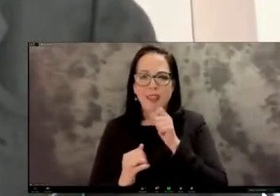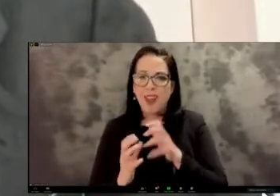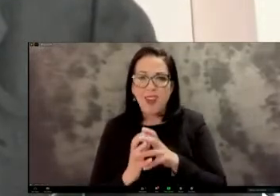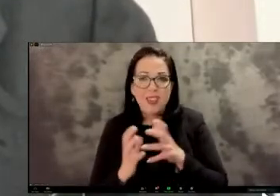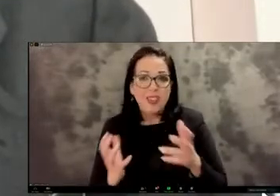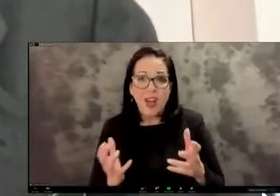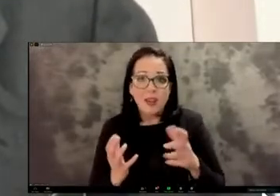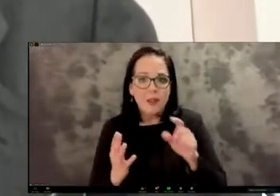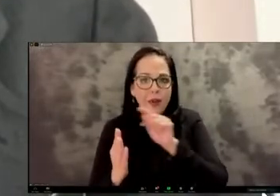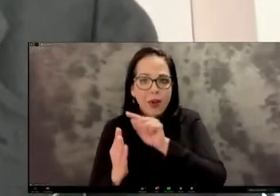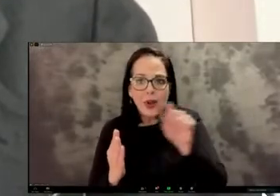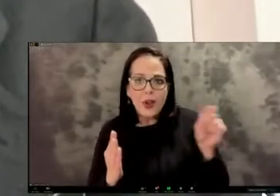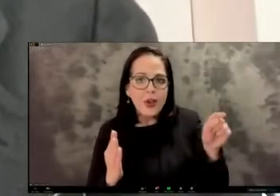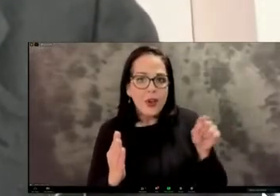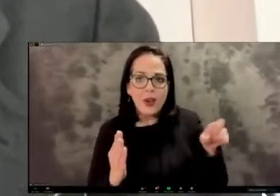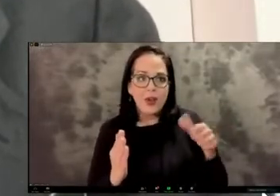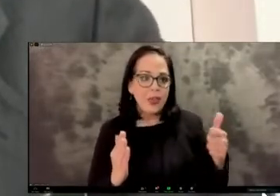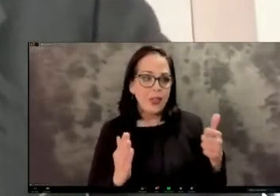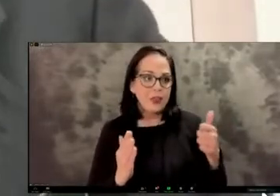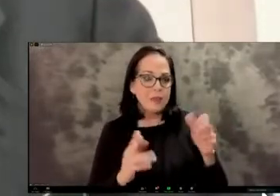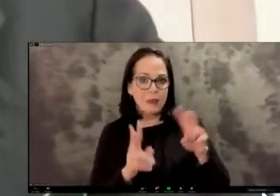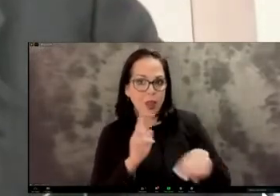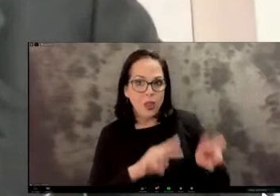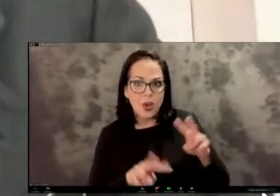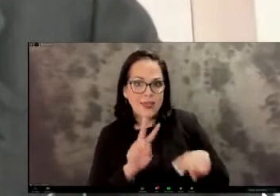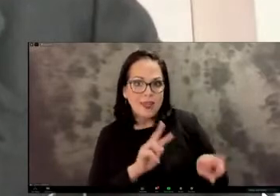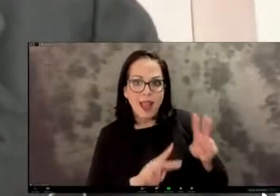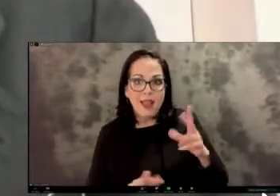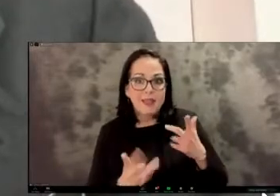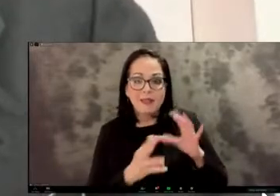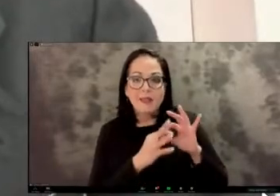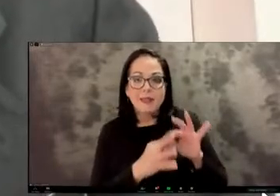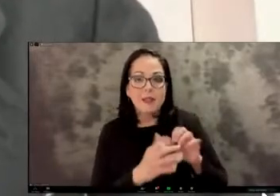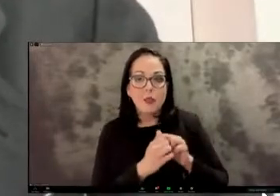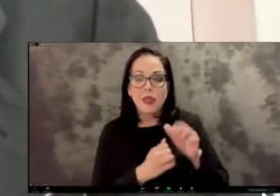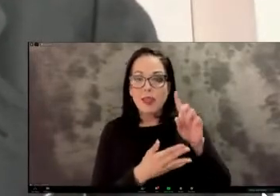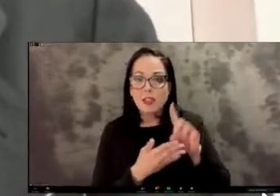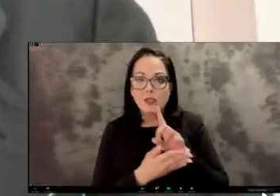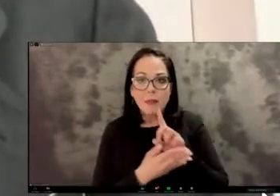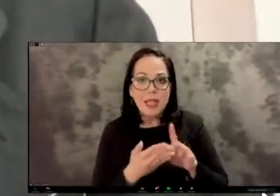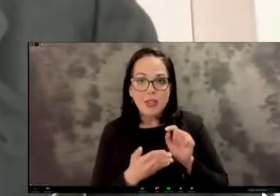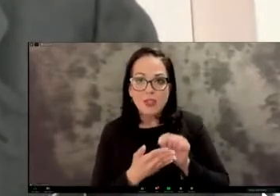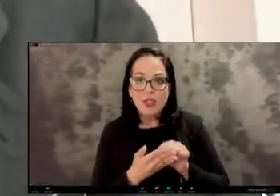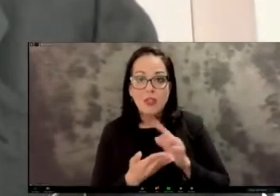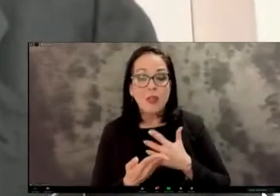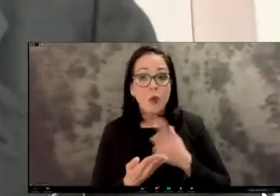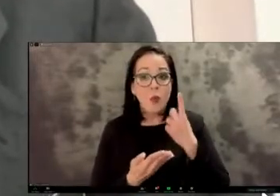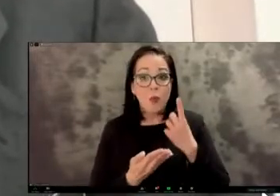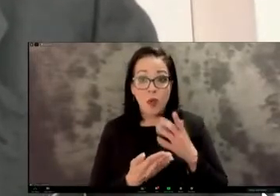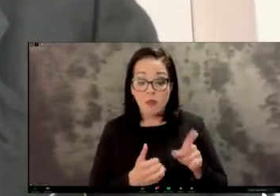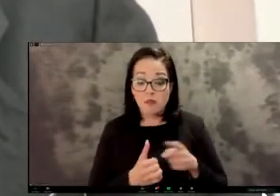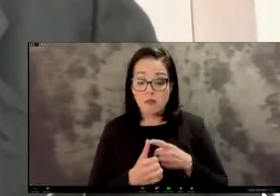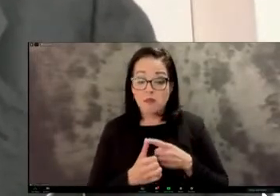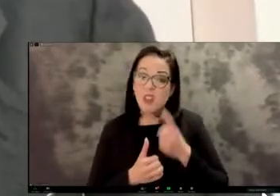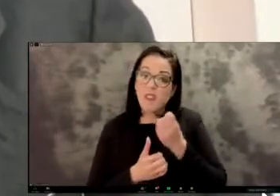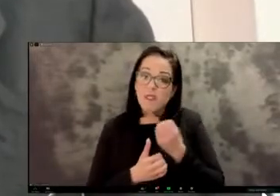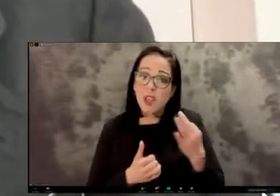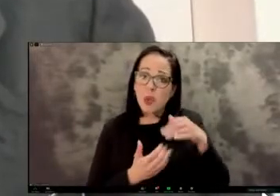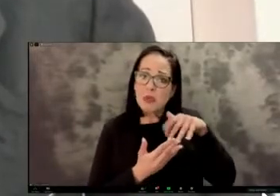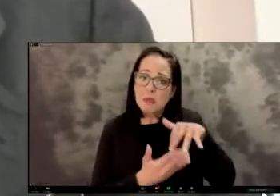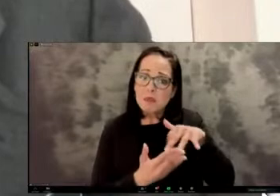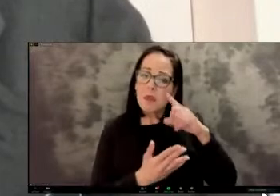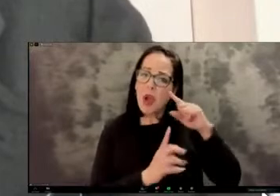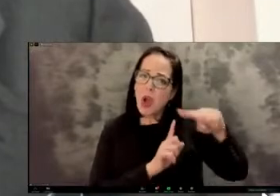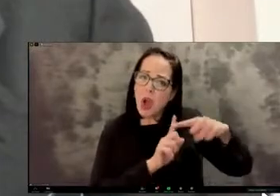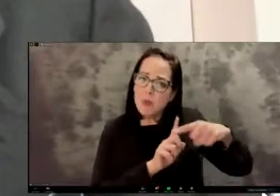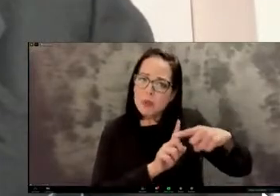others that have been looked at, and especially in terms of discrimination. One that there have been a couple studies of is optimism. There's